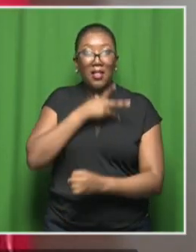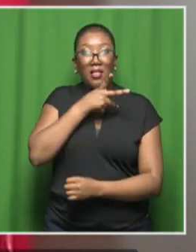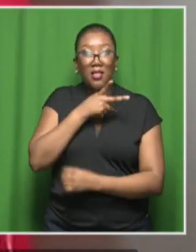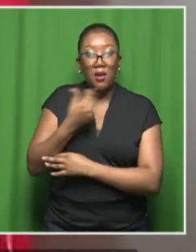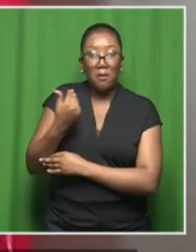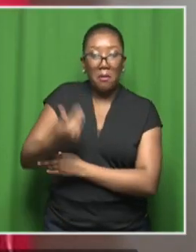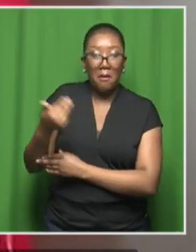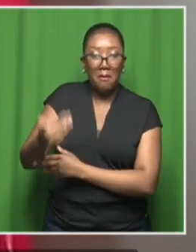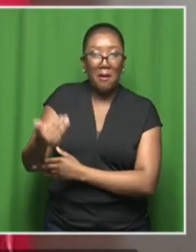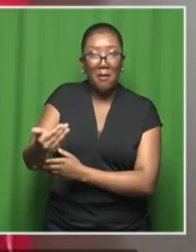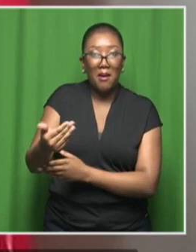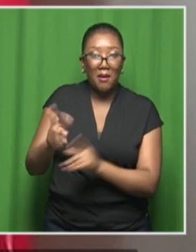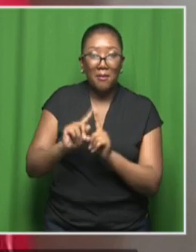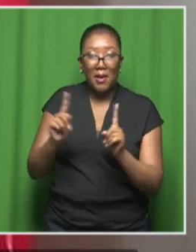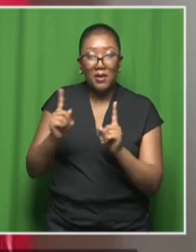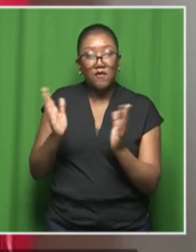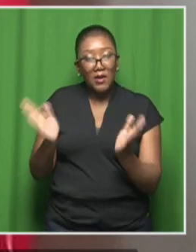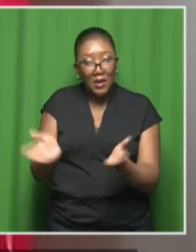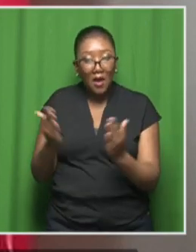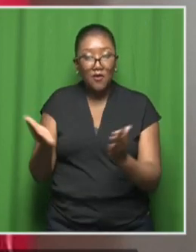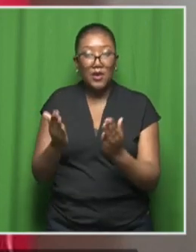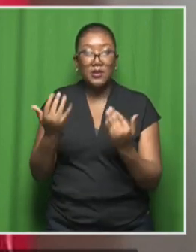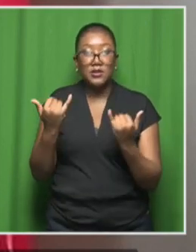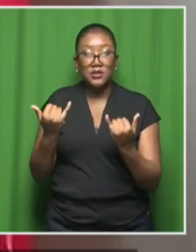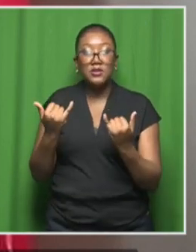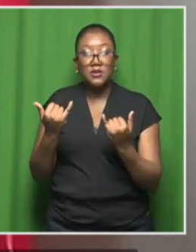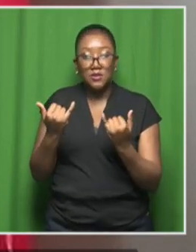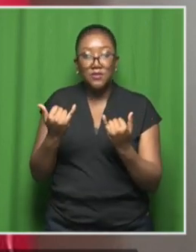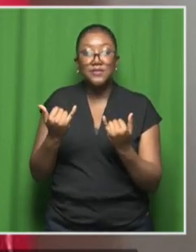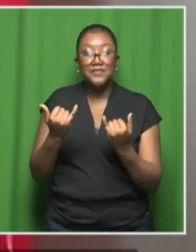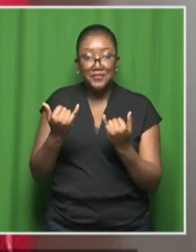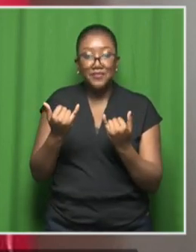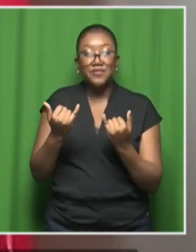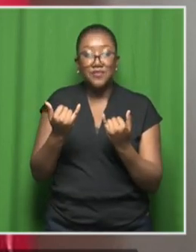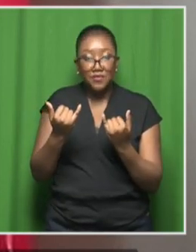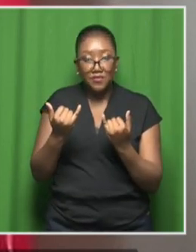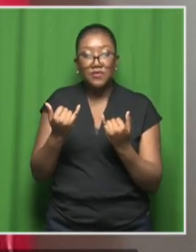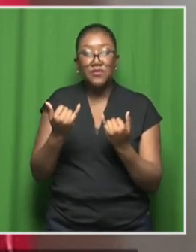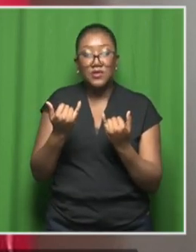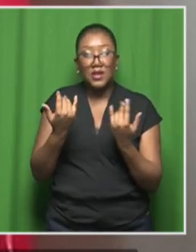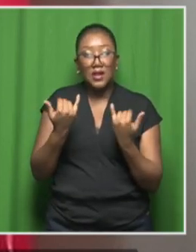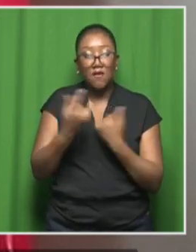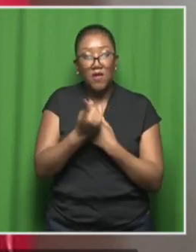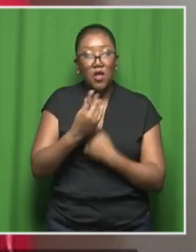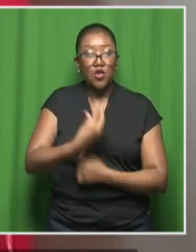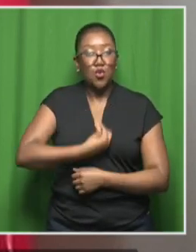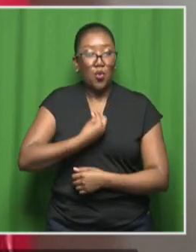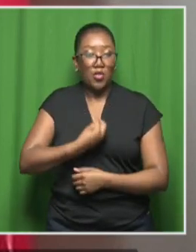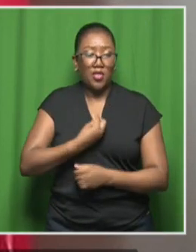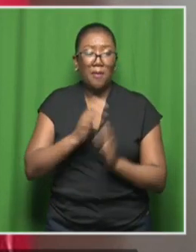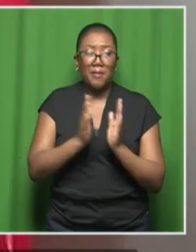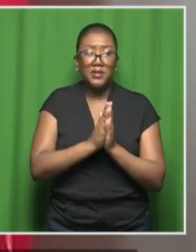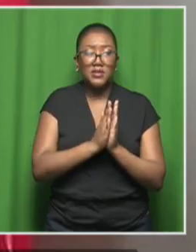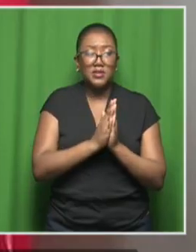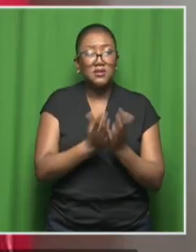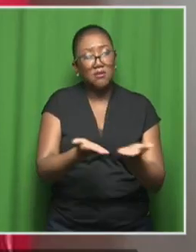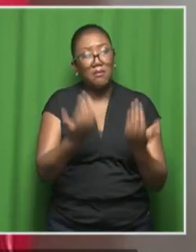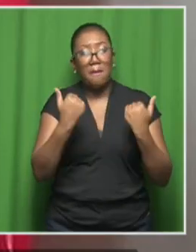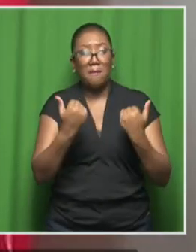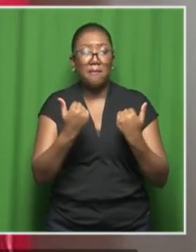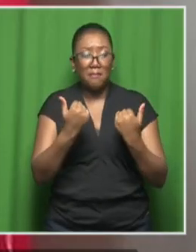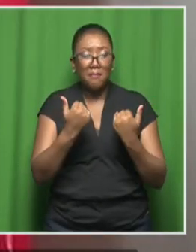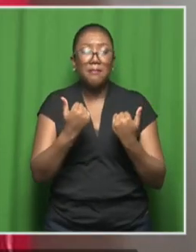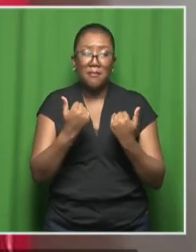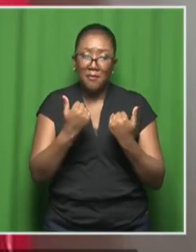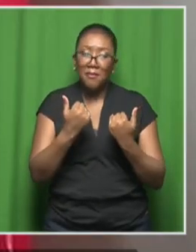we therefore encourage us, as we are talking now, maybe more to the youth, to actually also come in and